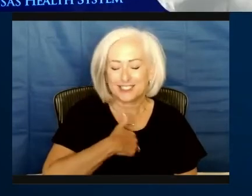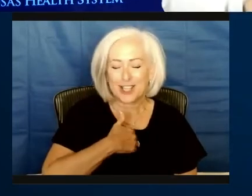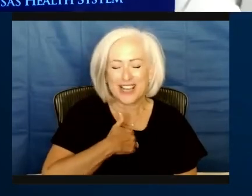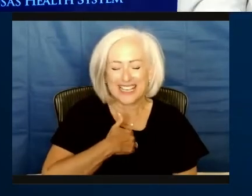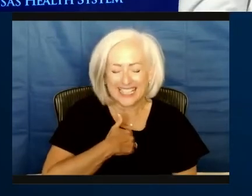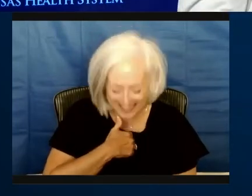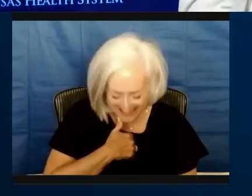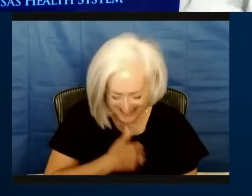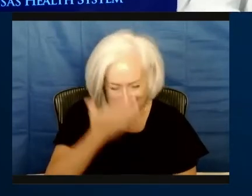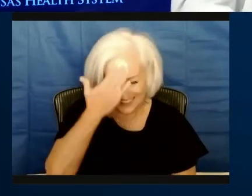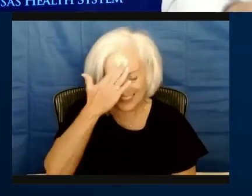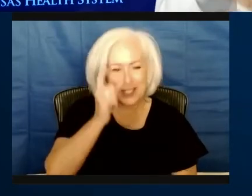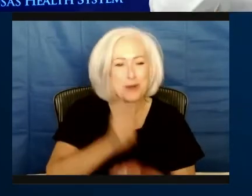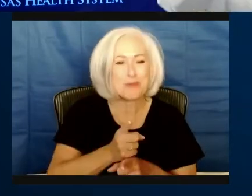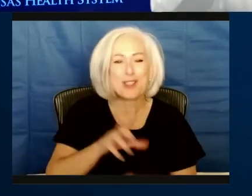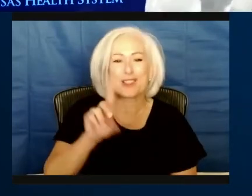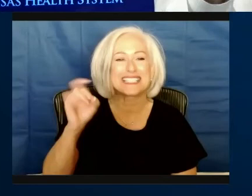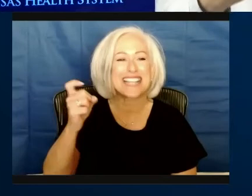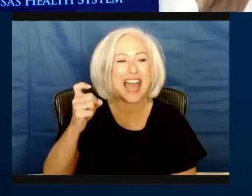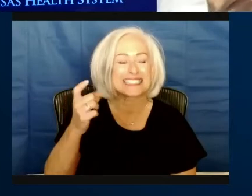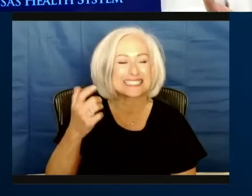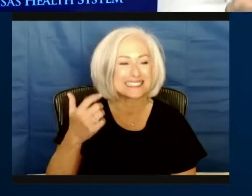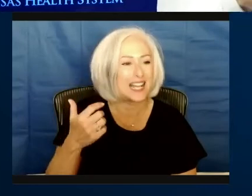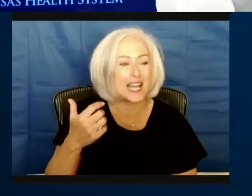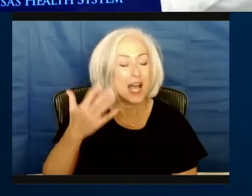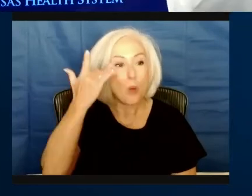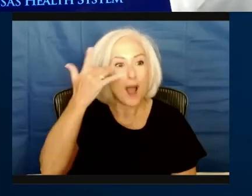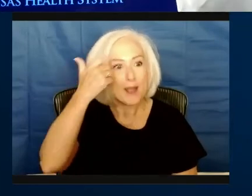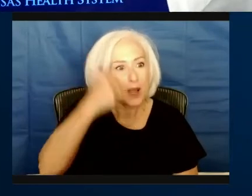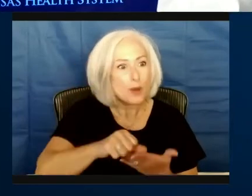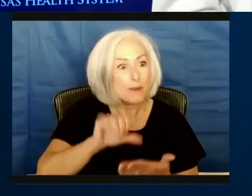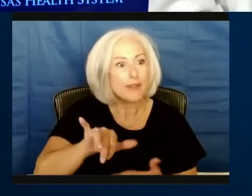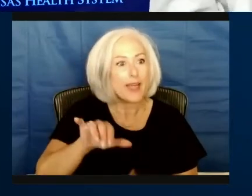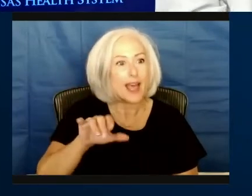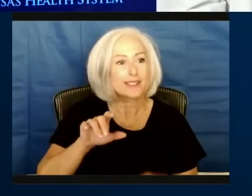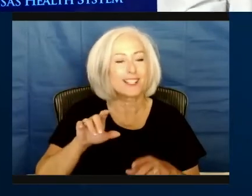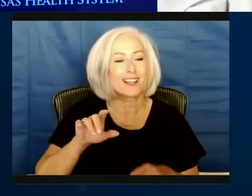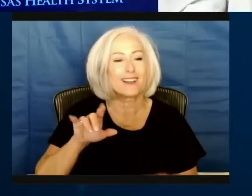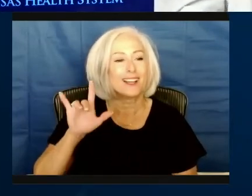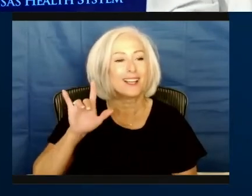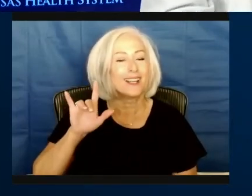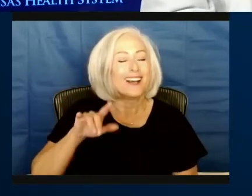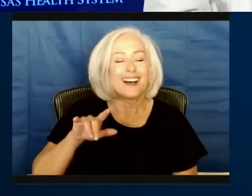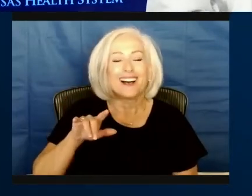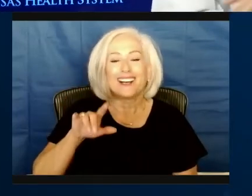Jeez, Dax. I should remember that's a Star Trek character, just so you didn't know that probably, but Dax.